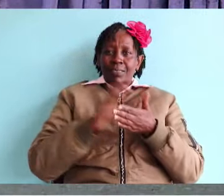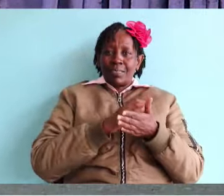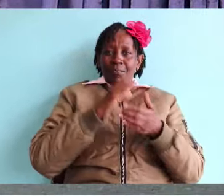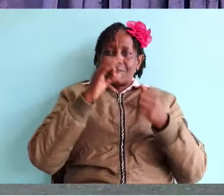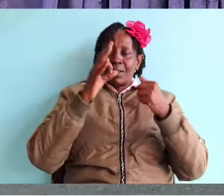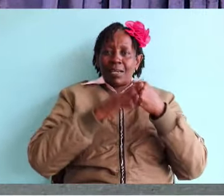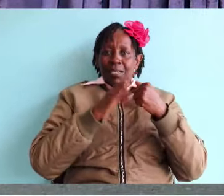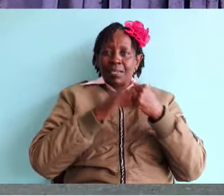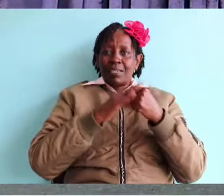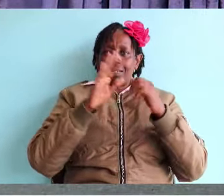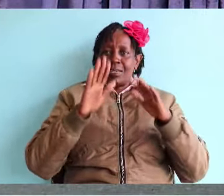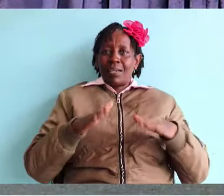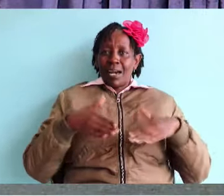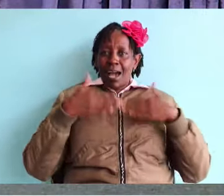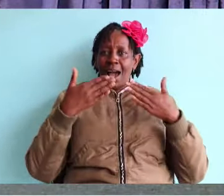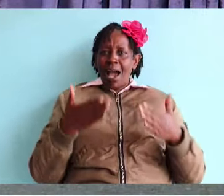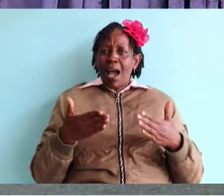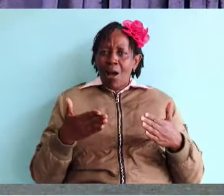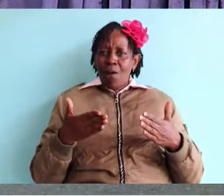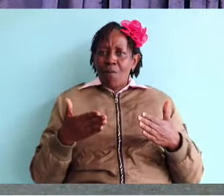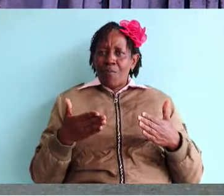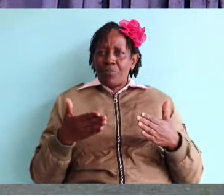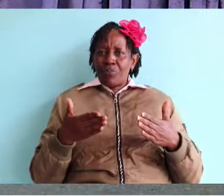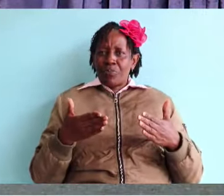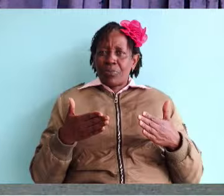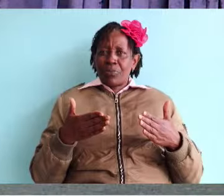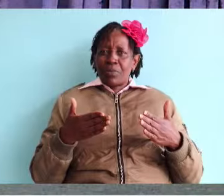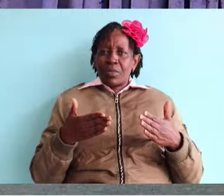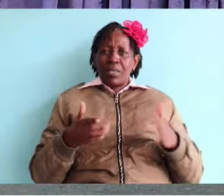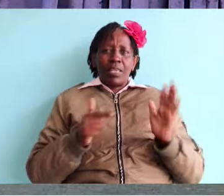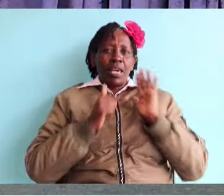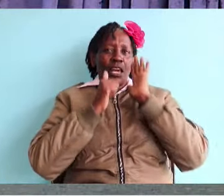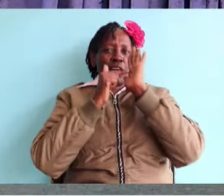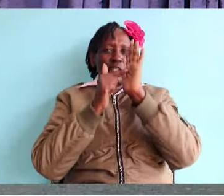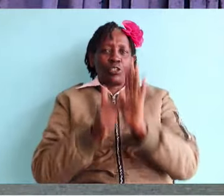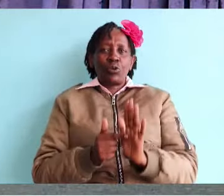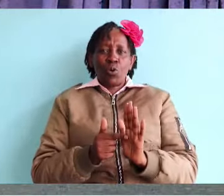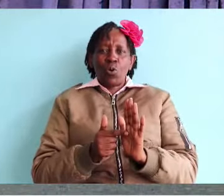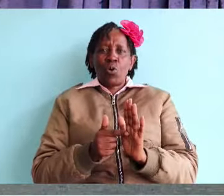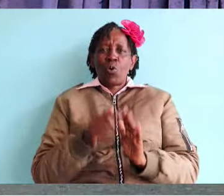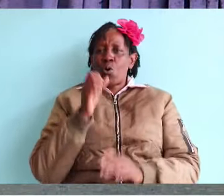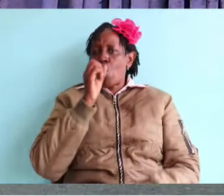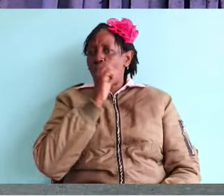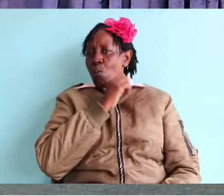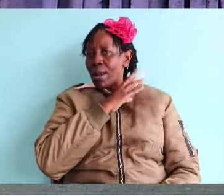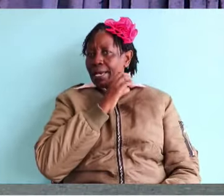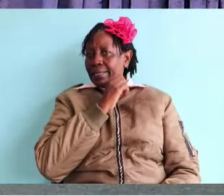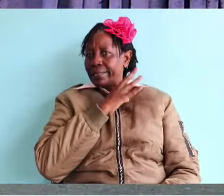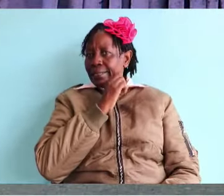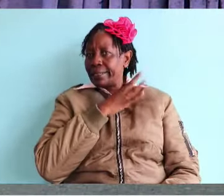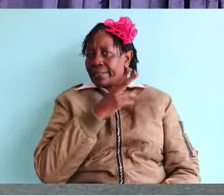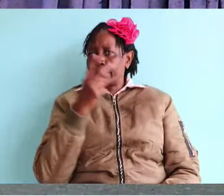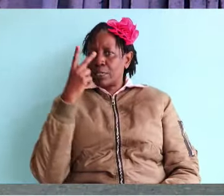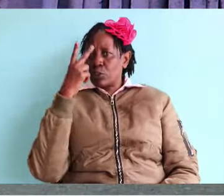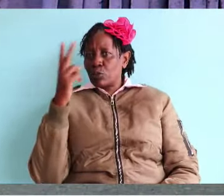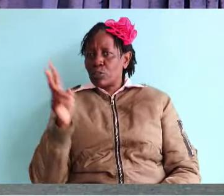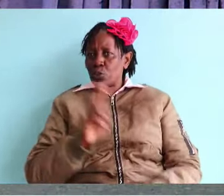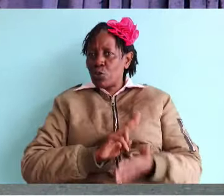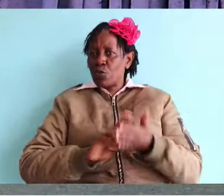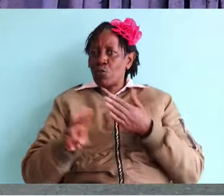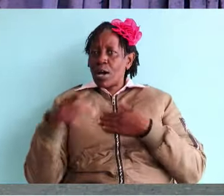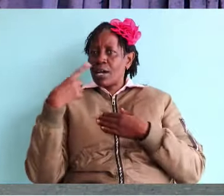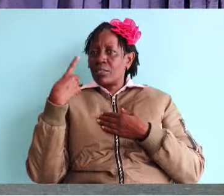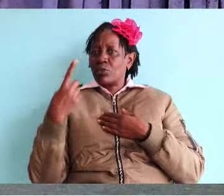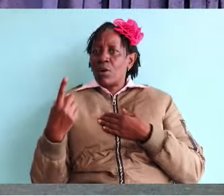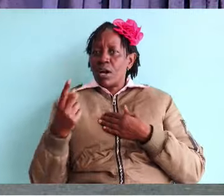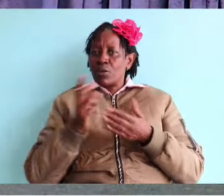how they express discontentment, how they begin complaining, and you see that in verse 1 to verse